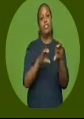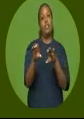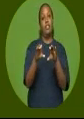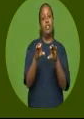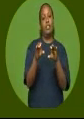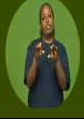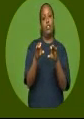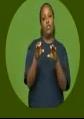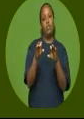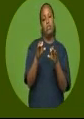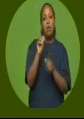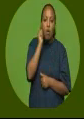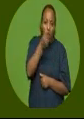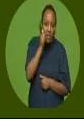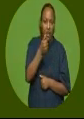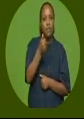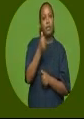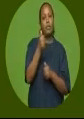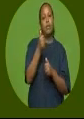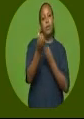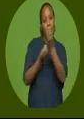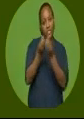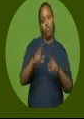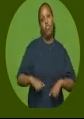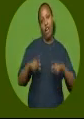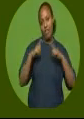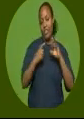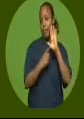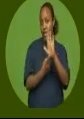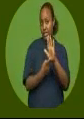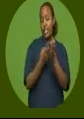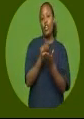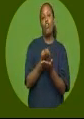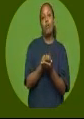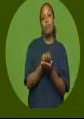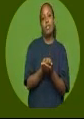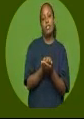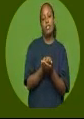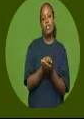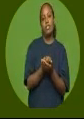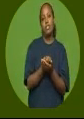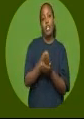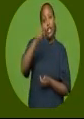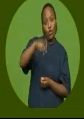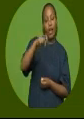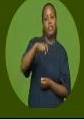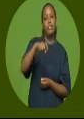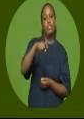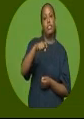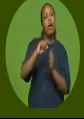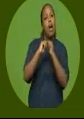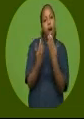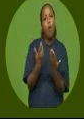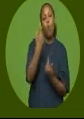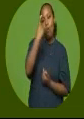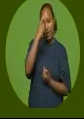on the ordinary business of life, implies that economics inquires how